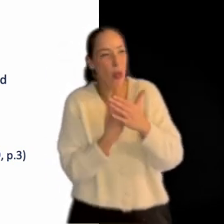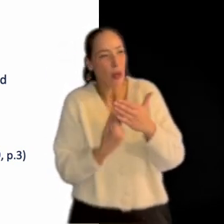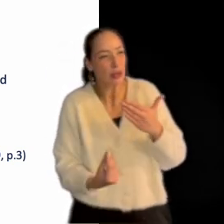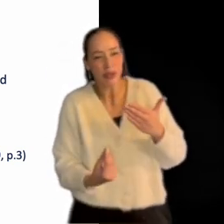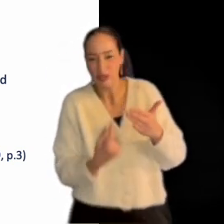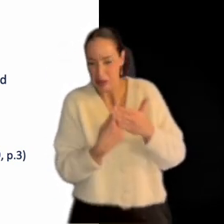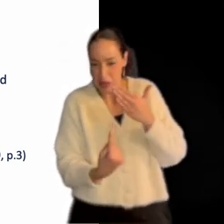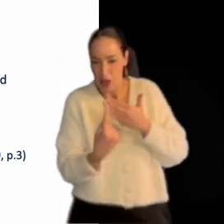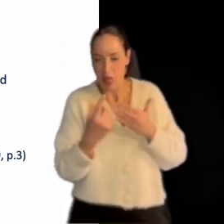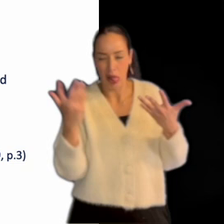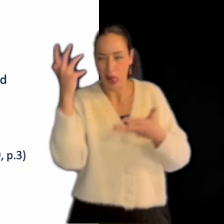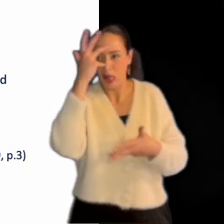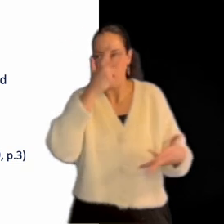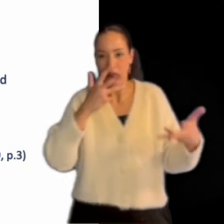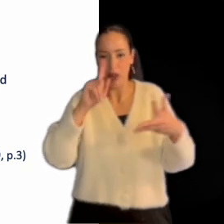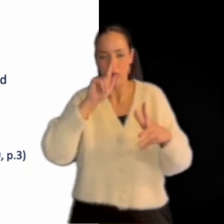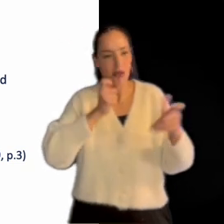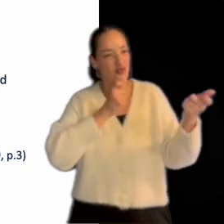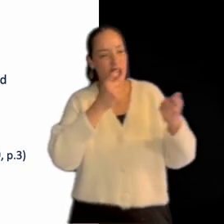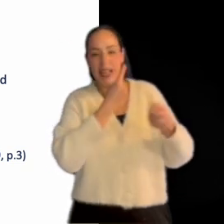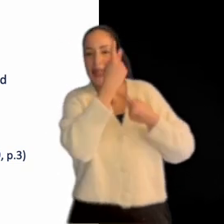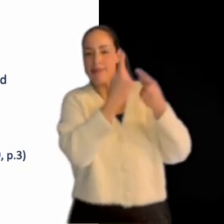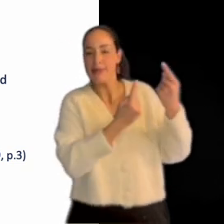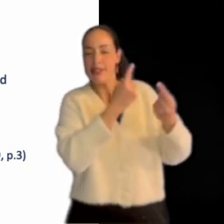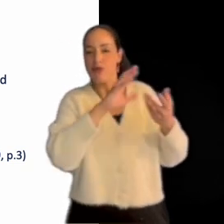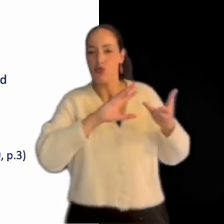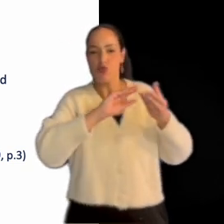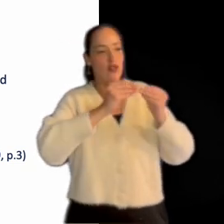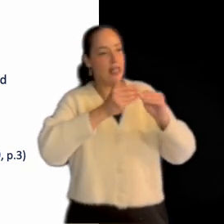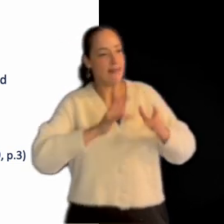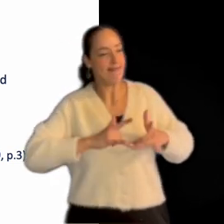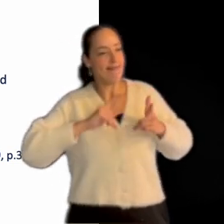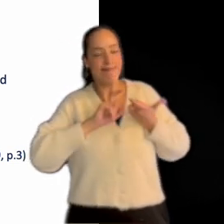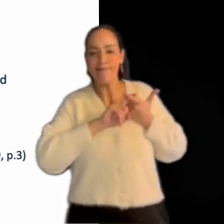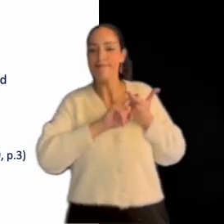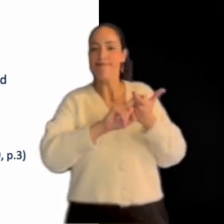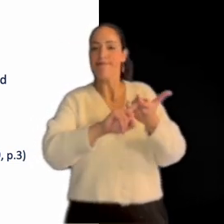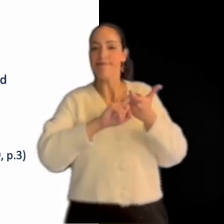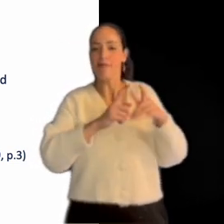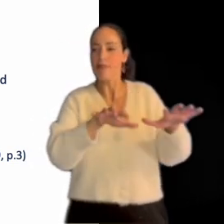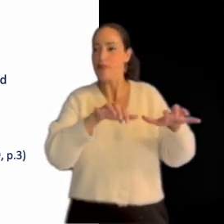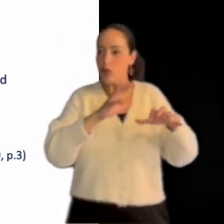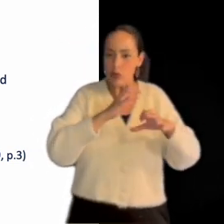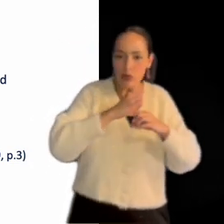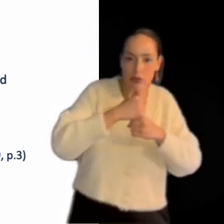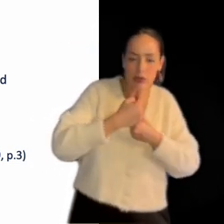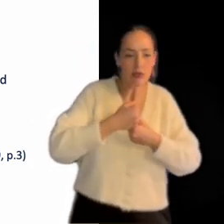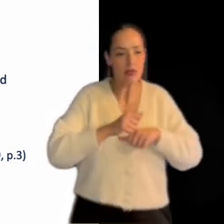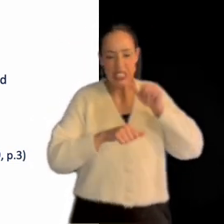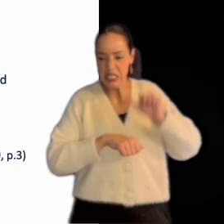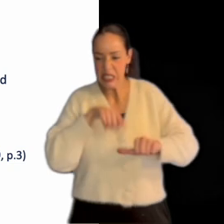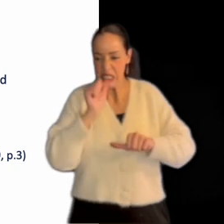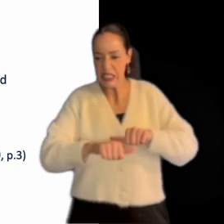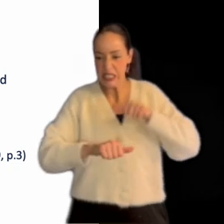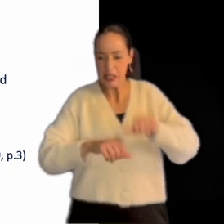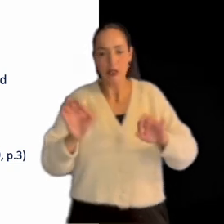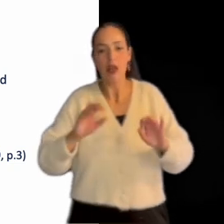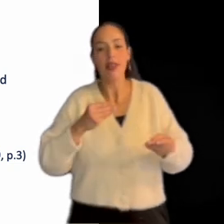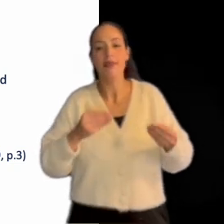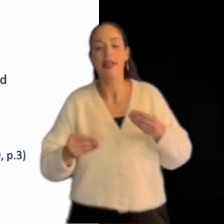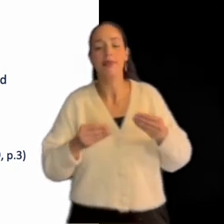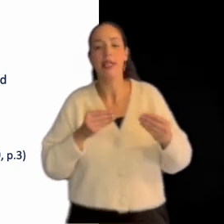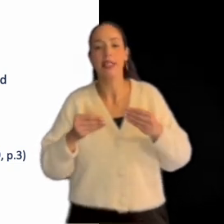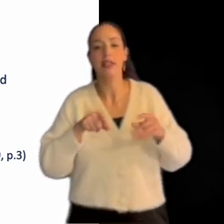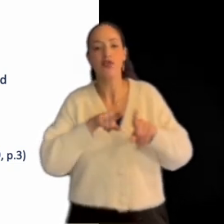create a sense of stability. They are frozen, frustrated, rigid and inflexible, striving for a perfectionism which lies beyond anyone's